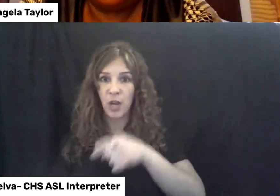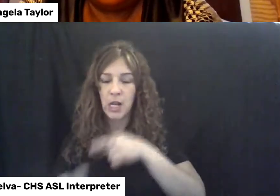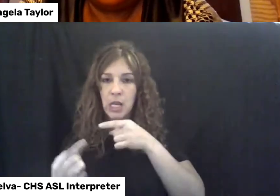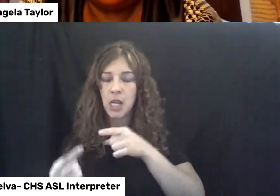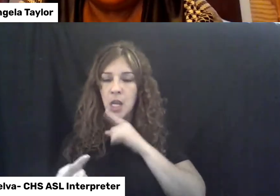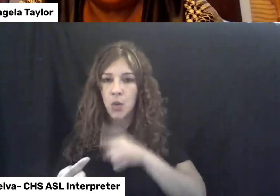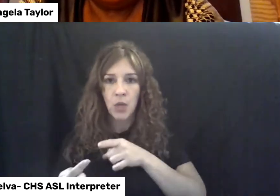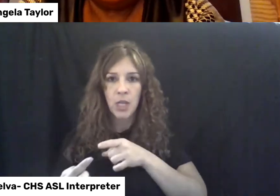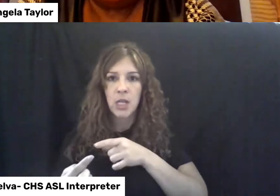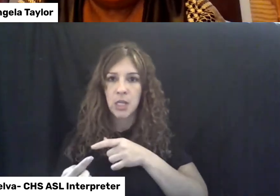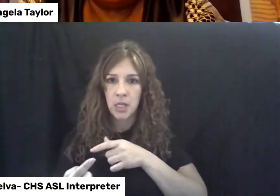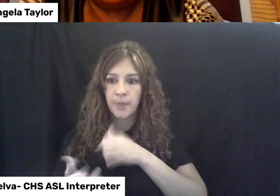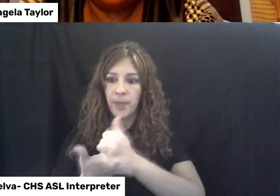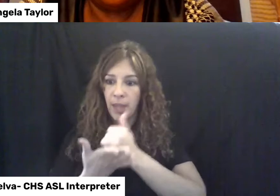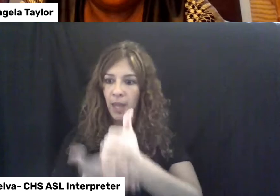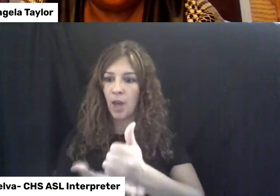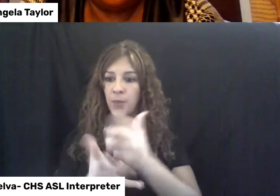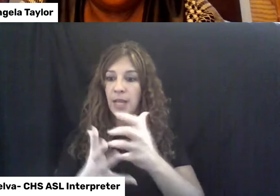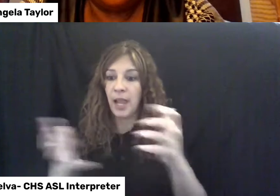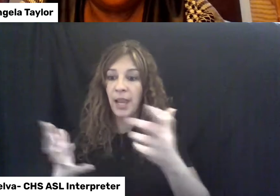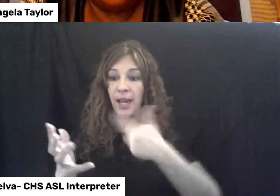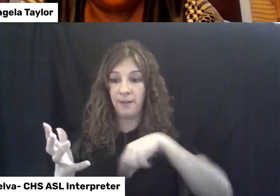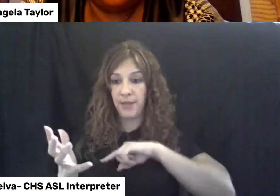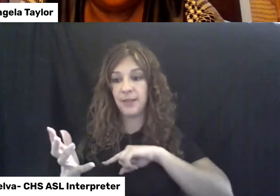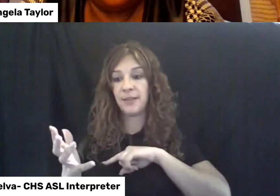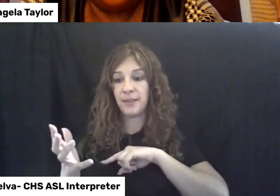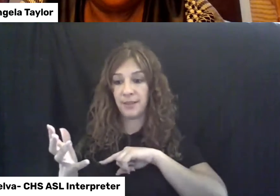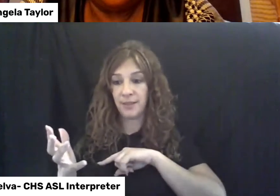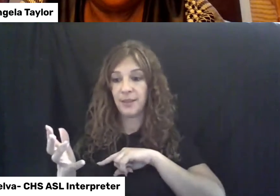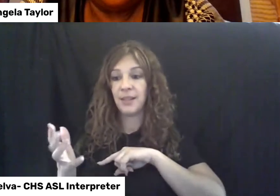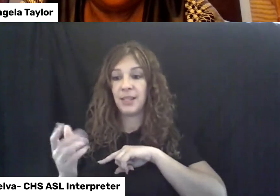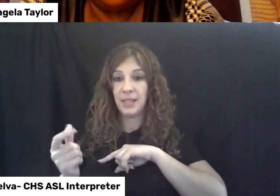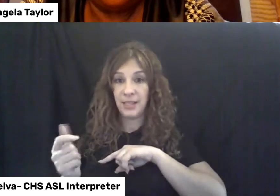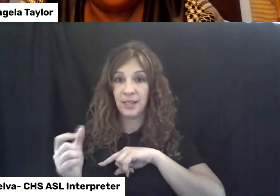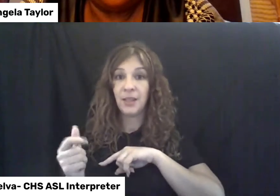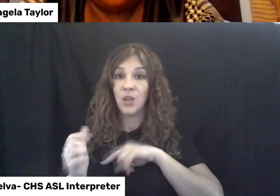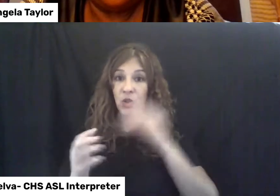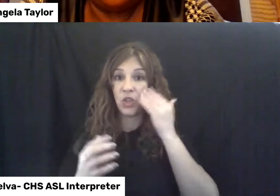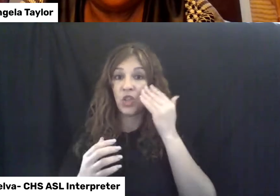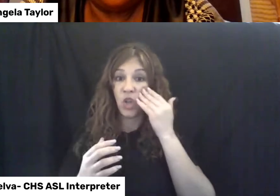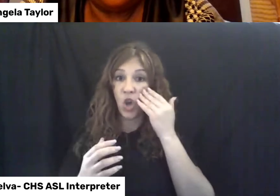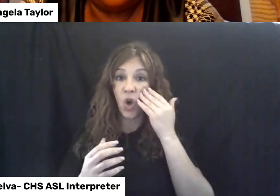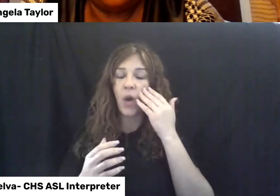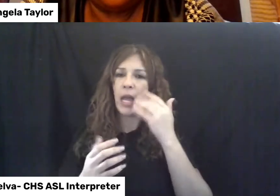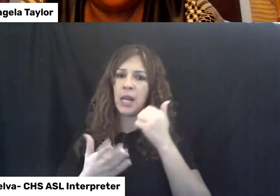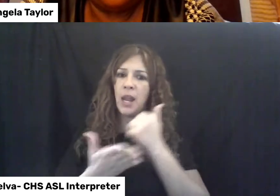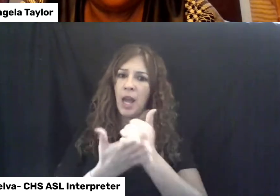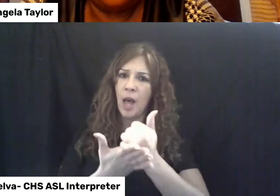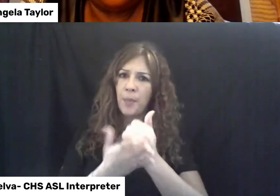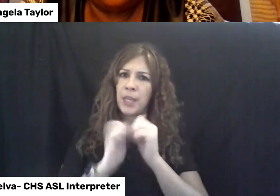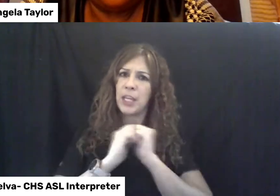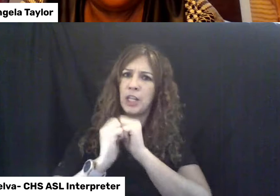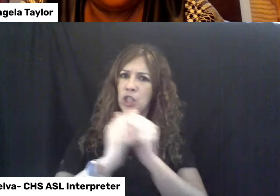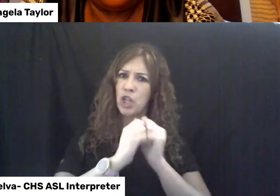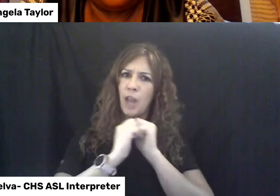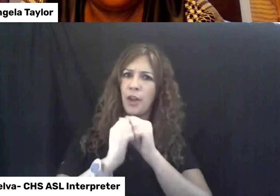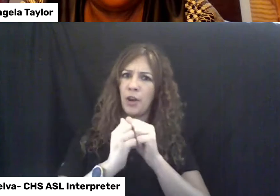us, both our partners in the city and each other from the different communities that we work